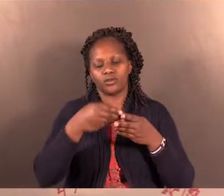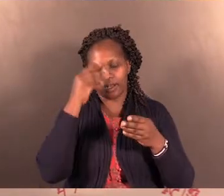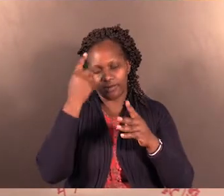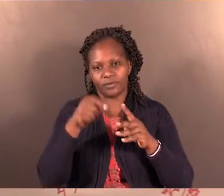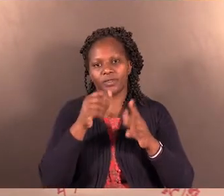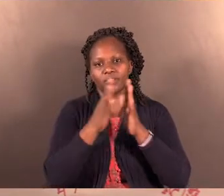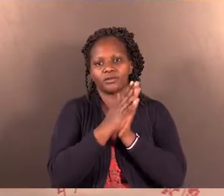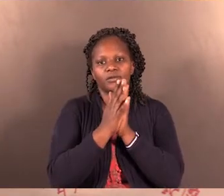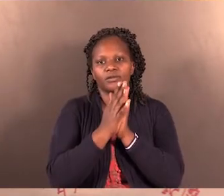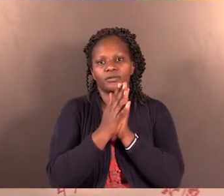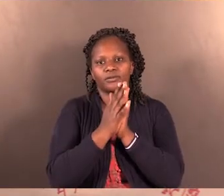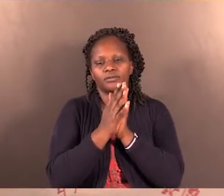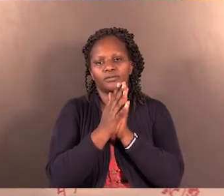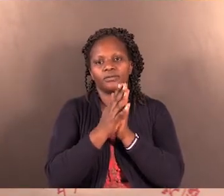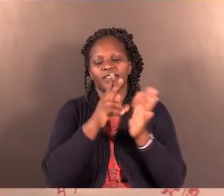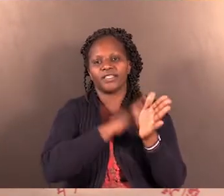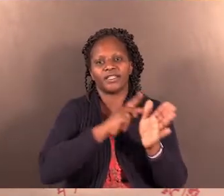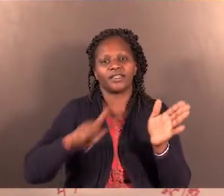this story is that